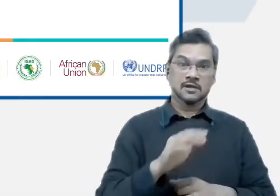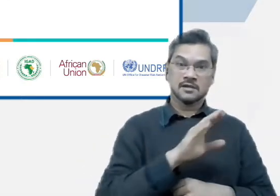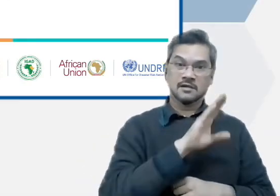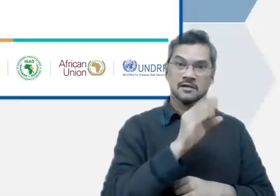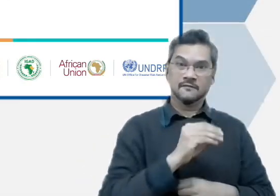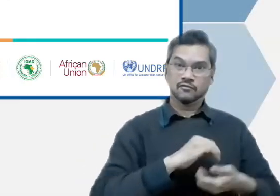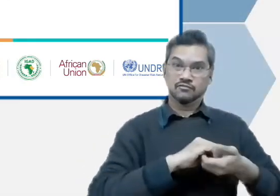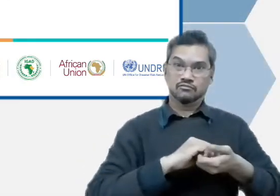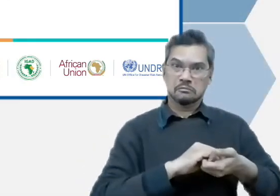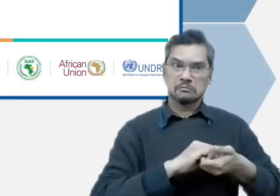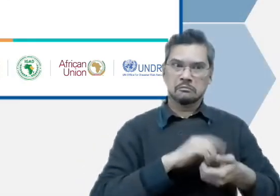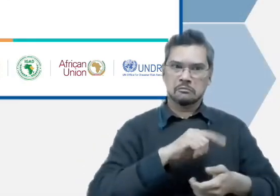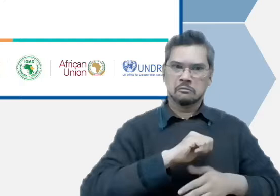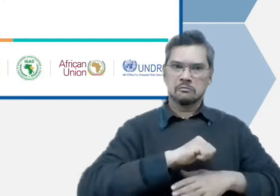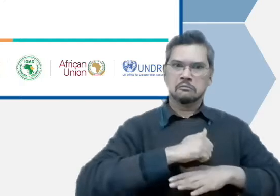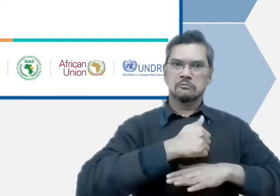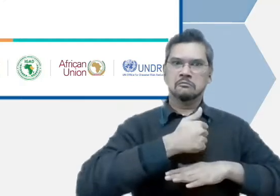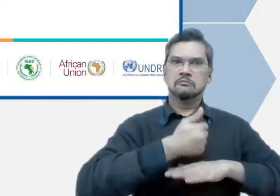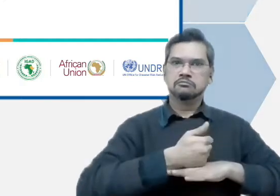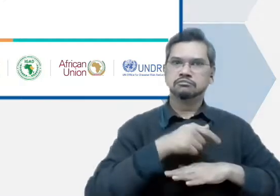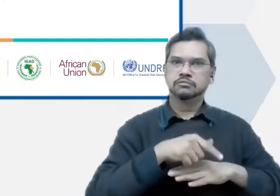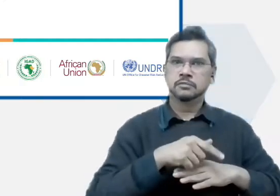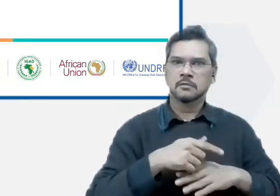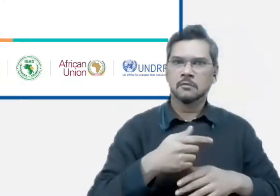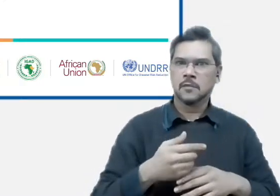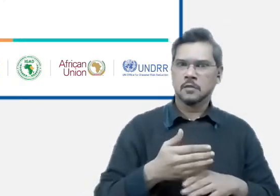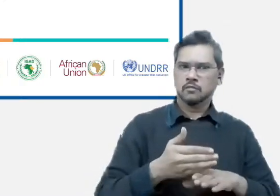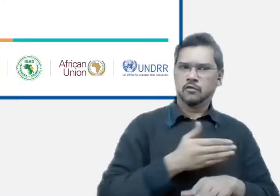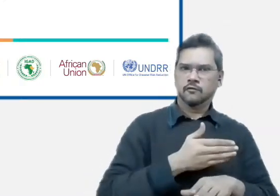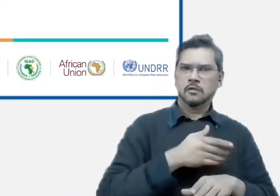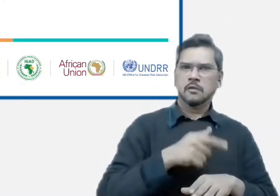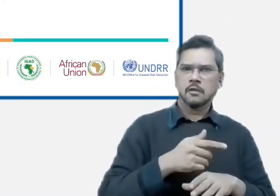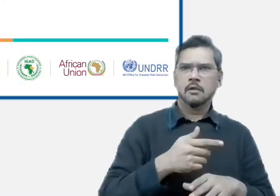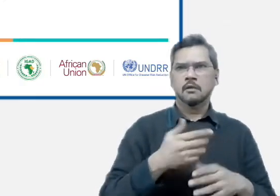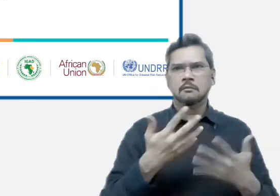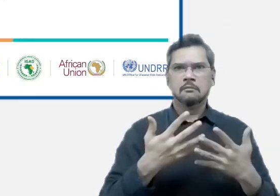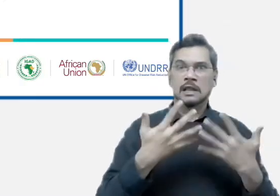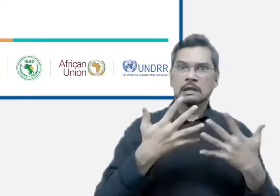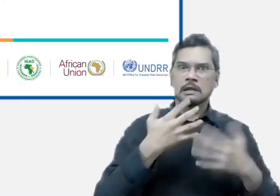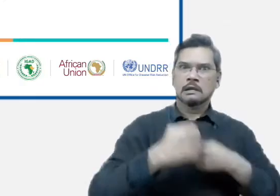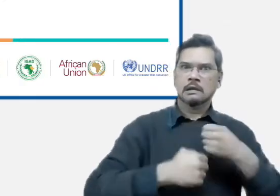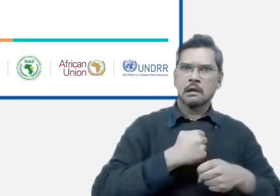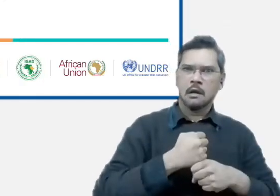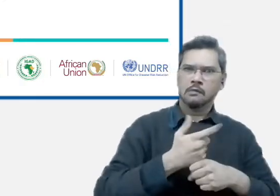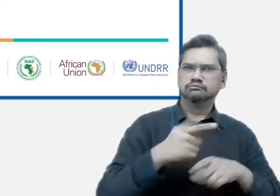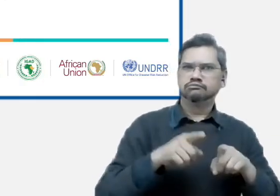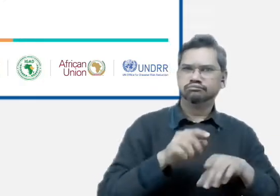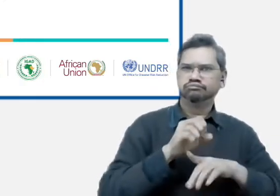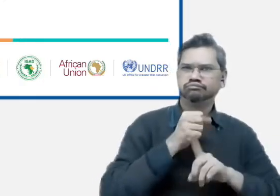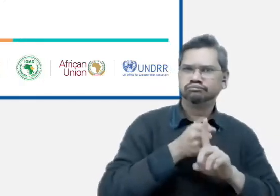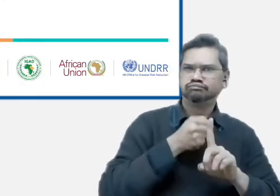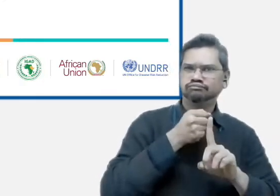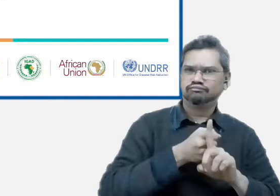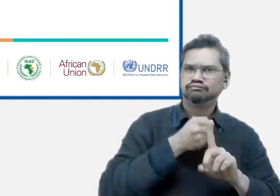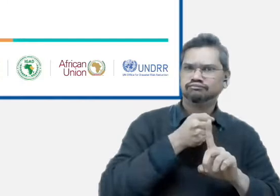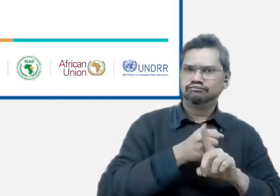This was a work that took decades of advocacy. And finally, this is paying off. We also have